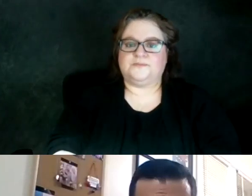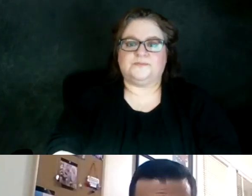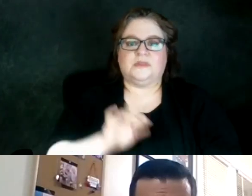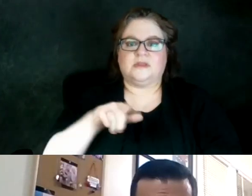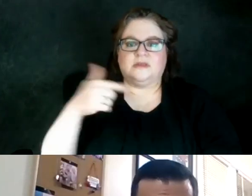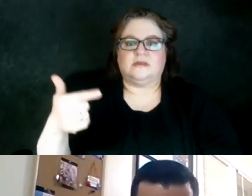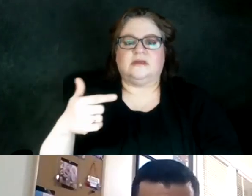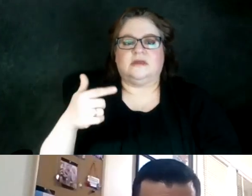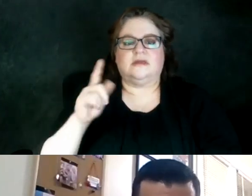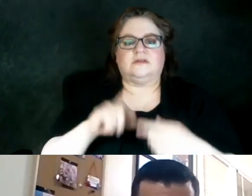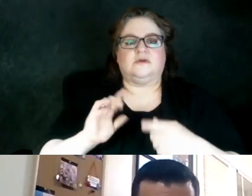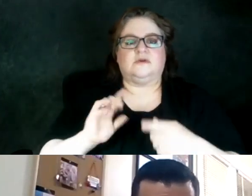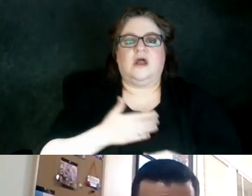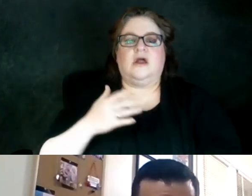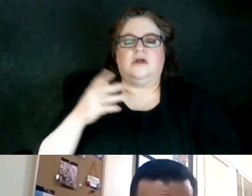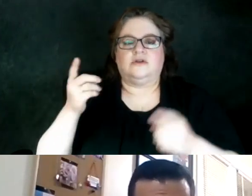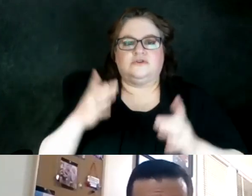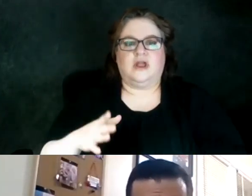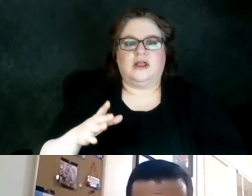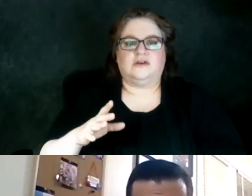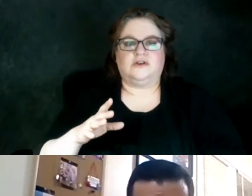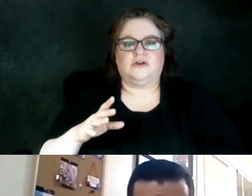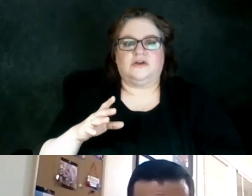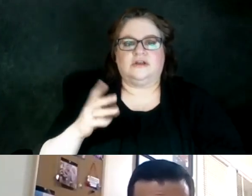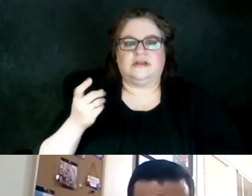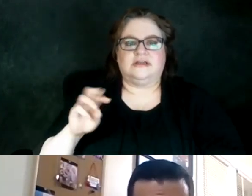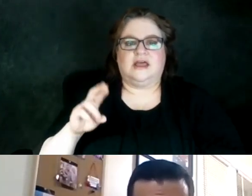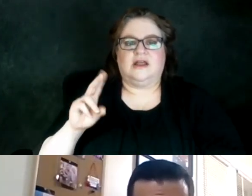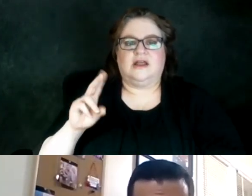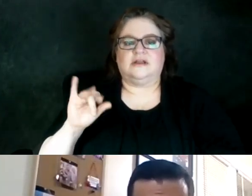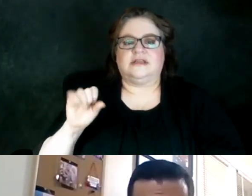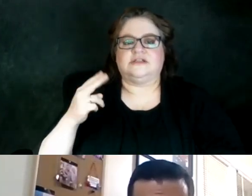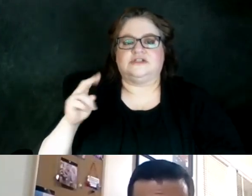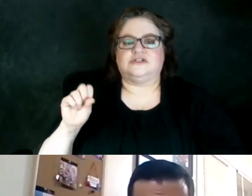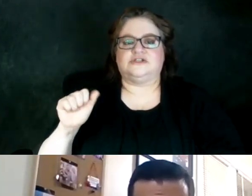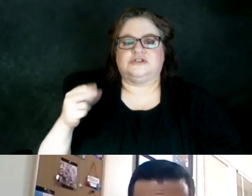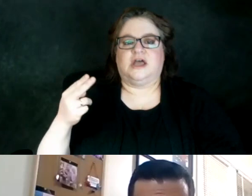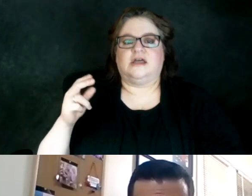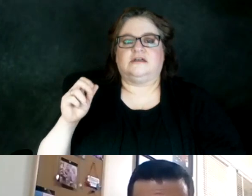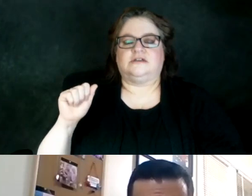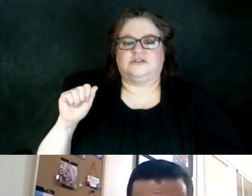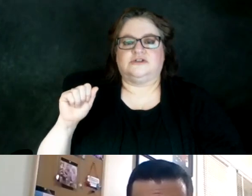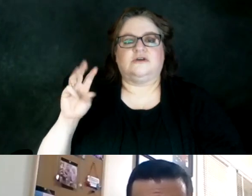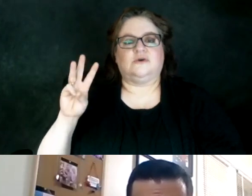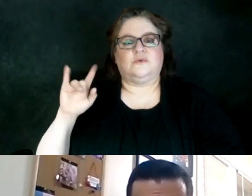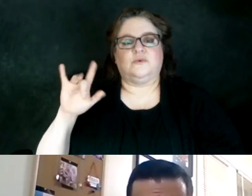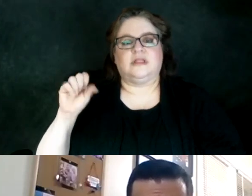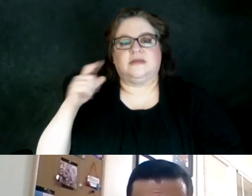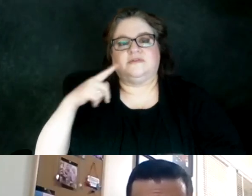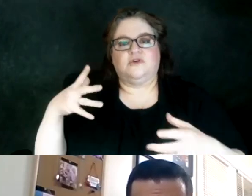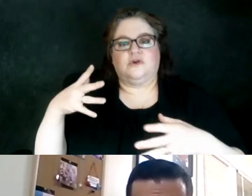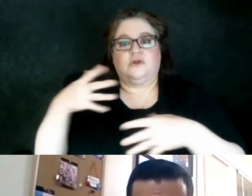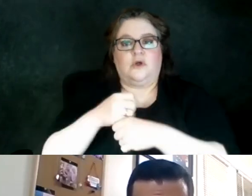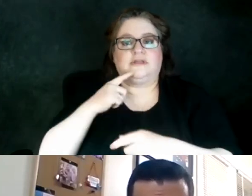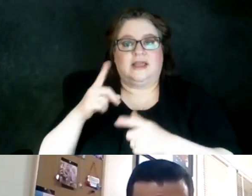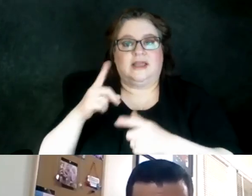it back over to our director, Dr. Kishasha Ford-Williams, for our closing, and we can get